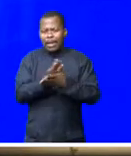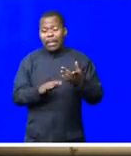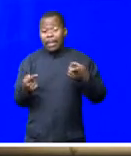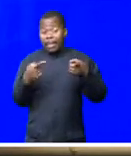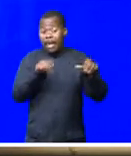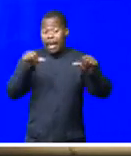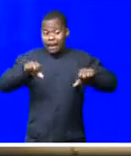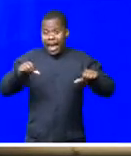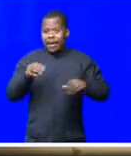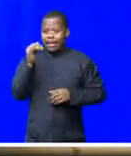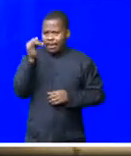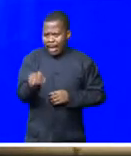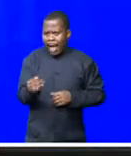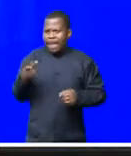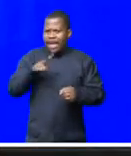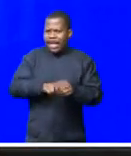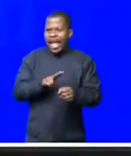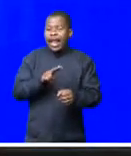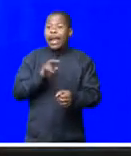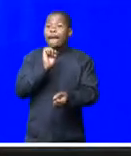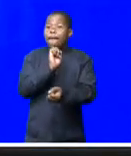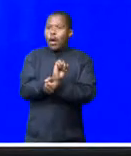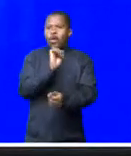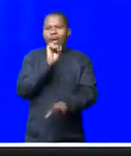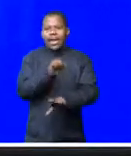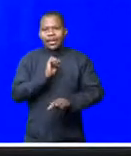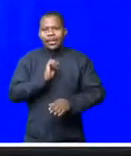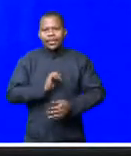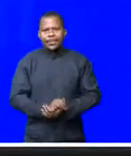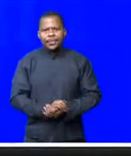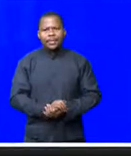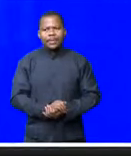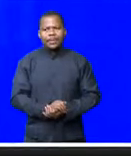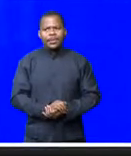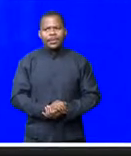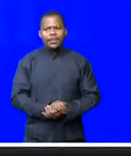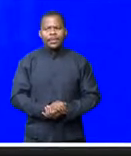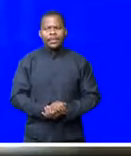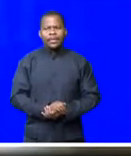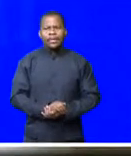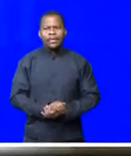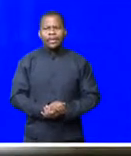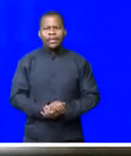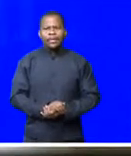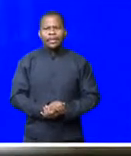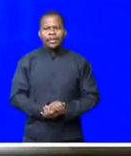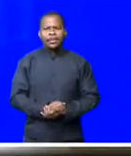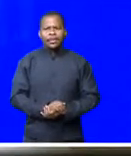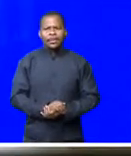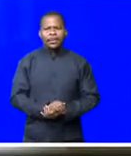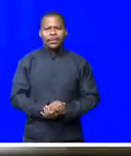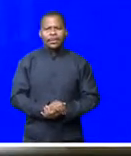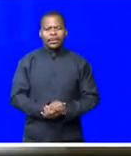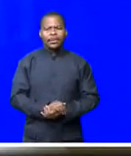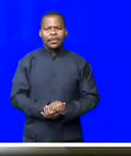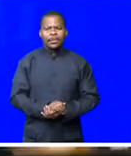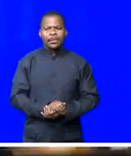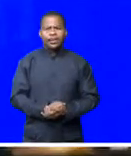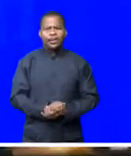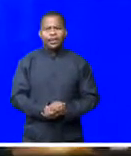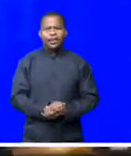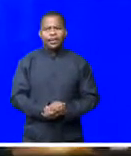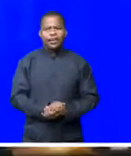kanti umuntu angavalelwa ekhulu ukuthi ngebudlapha nje. Etinsabeni ngiyani msebe kanti thombe ngusanziso mlambo kumathapha.